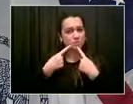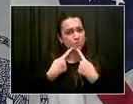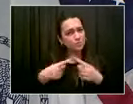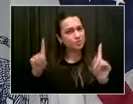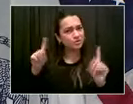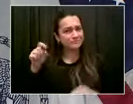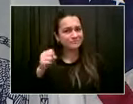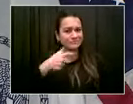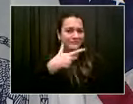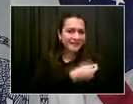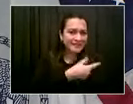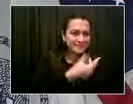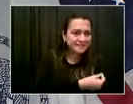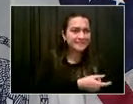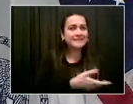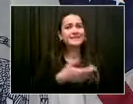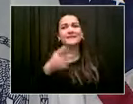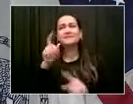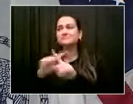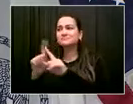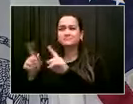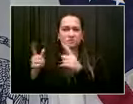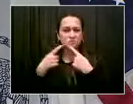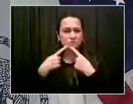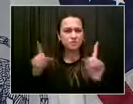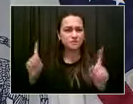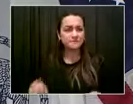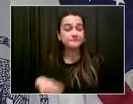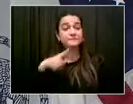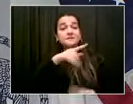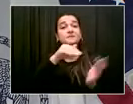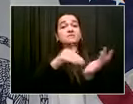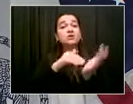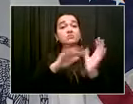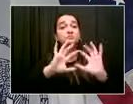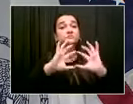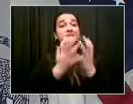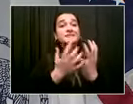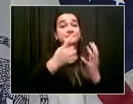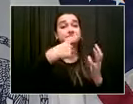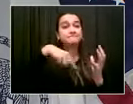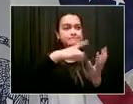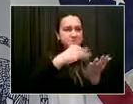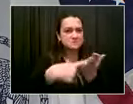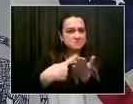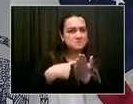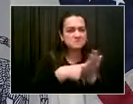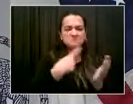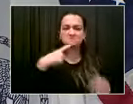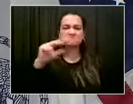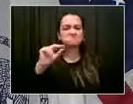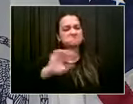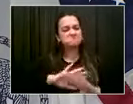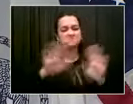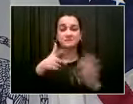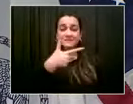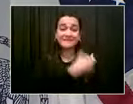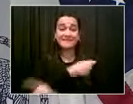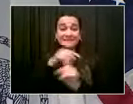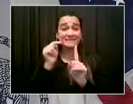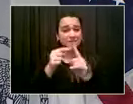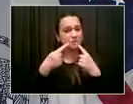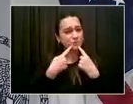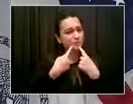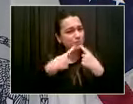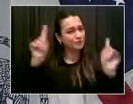new ball game. Well, guess what? It's a whole new ball game. So no, I cannot conceive of that situation based on the facts we know. If some